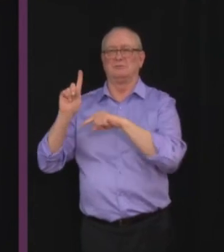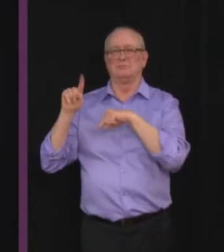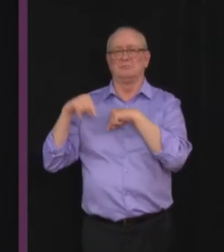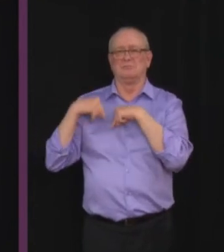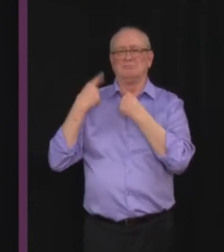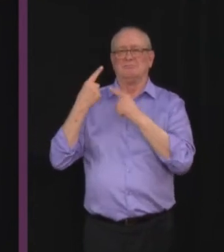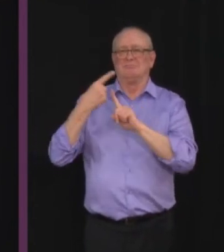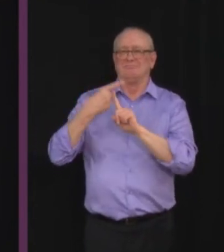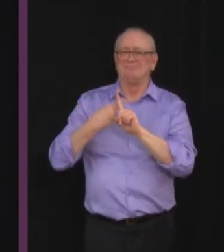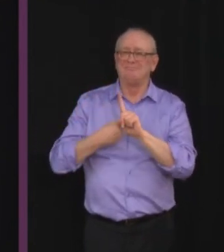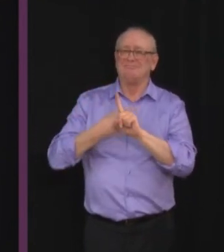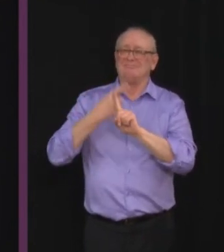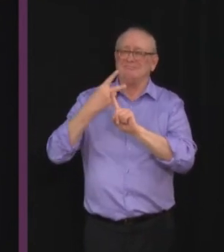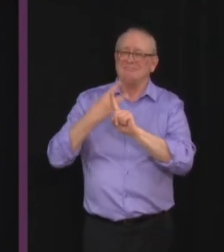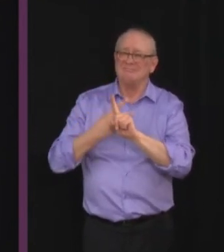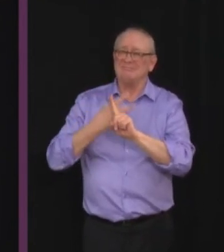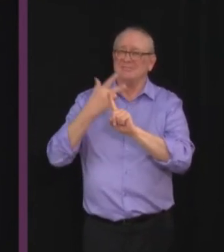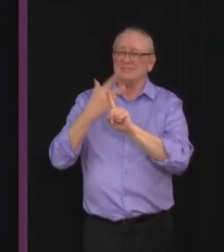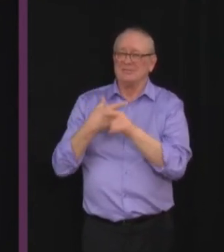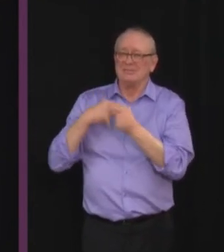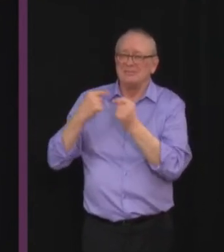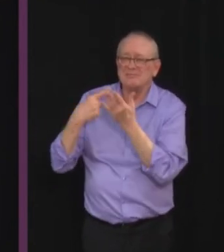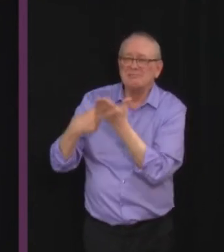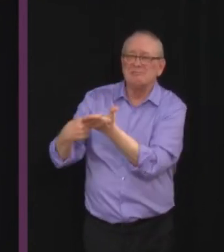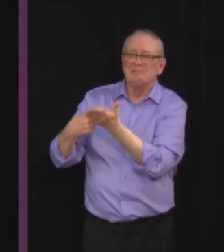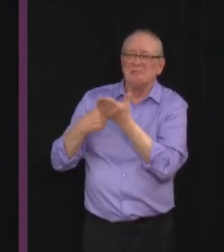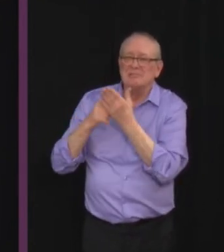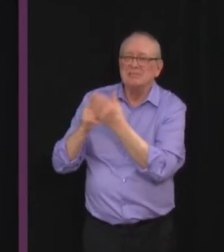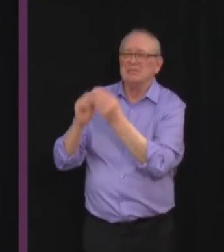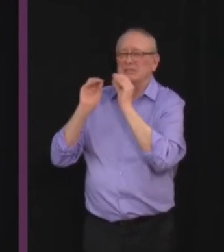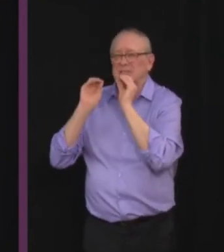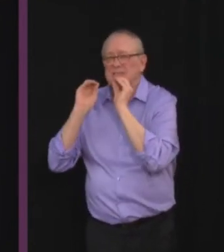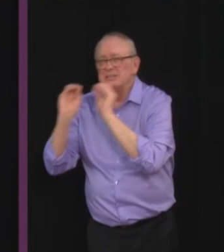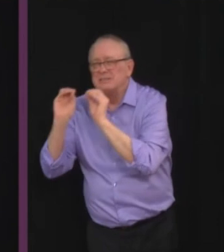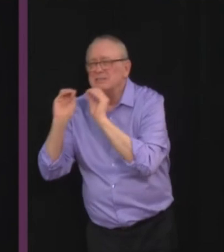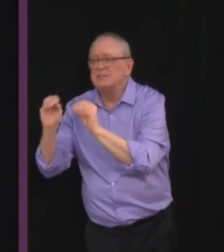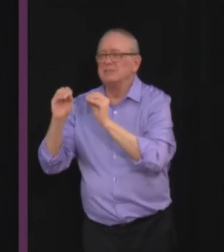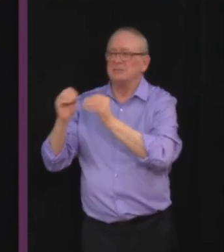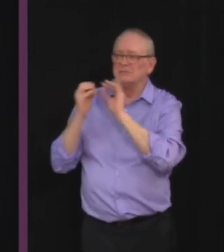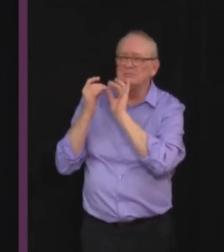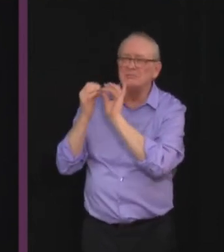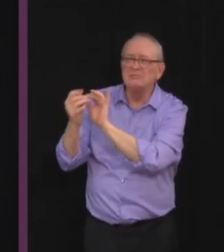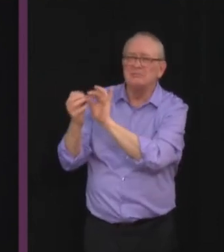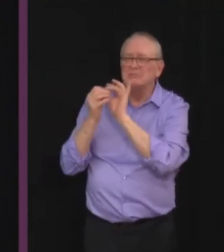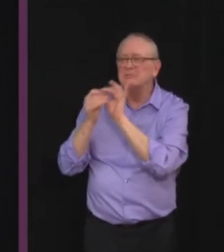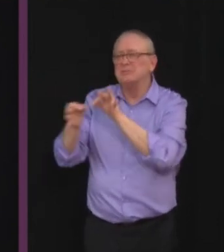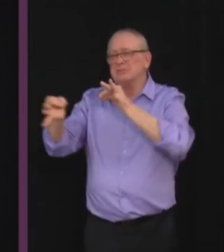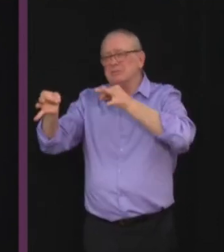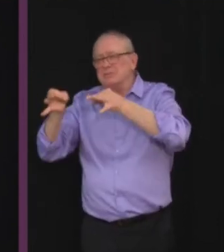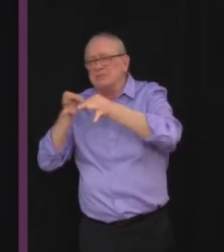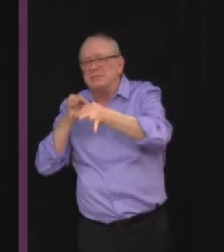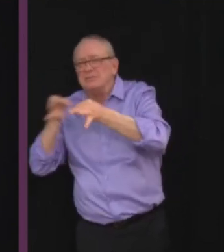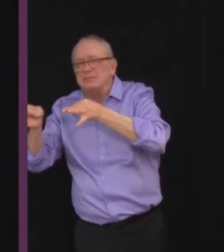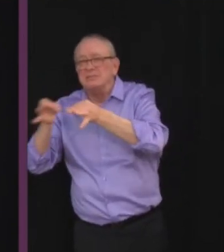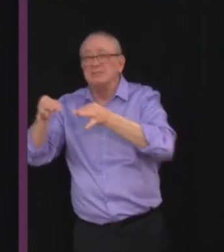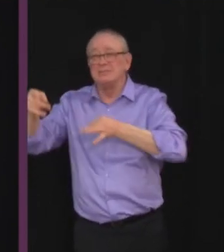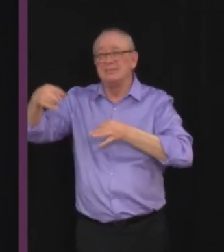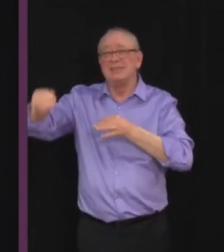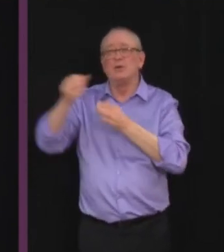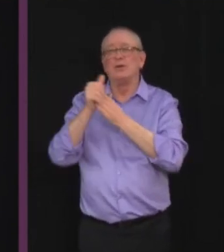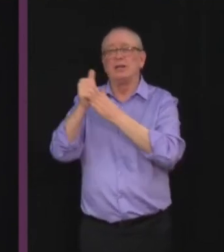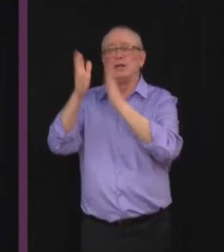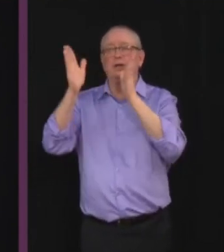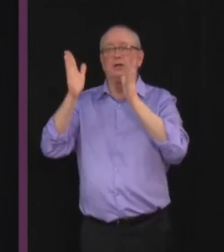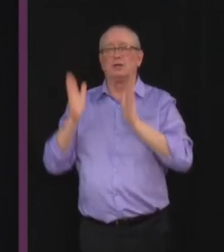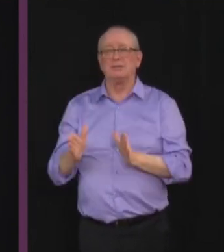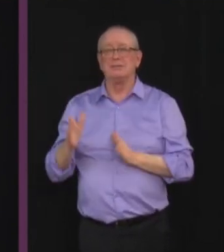proactively work with this church through education and conversations to make sure that church leadership understood the health measures in place and